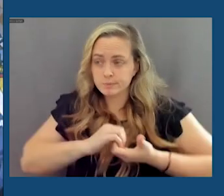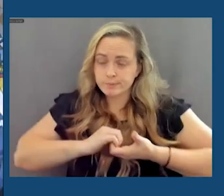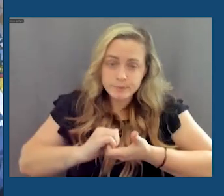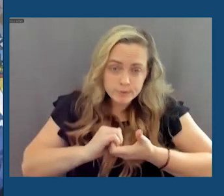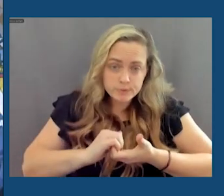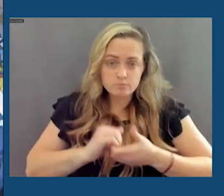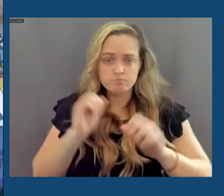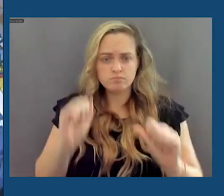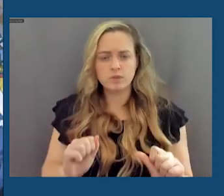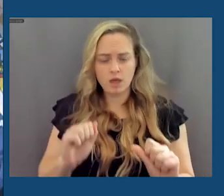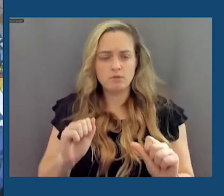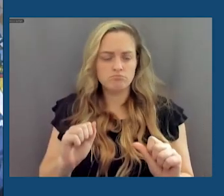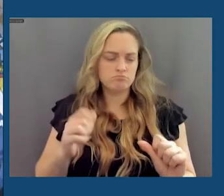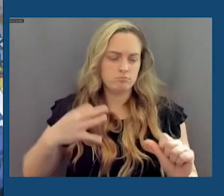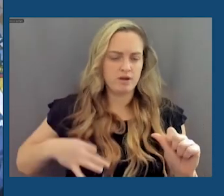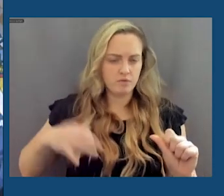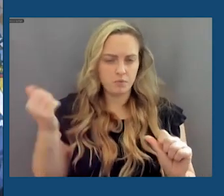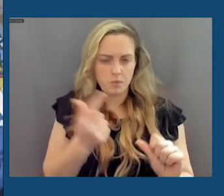can reap the same benefit.